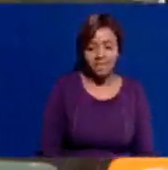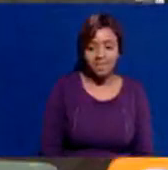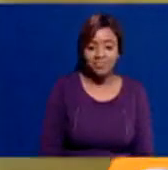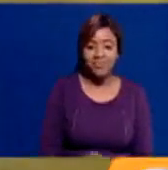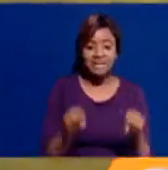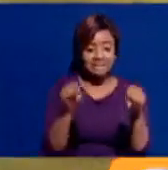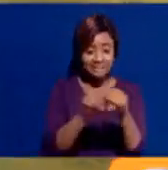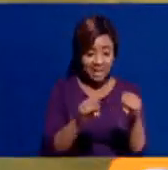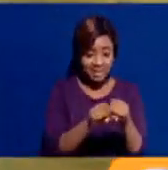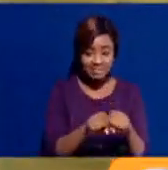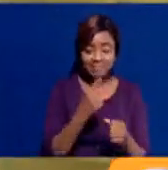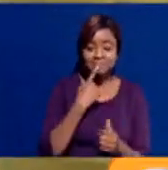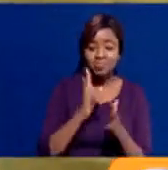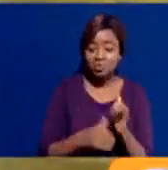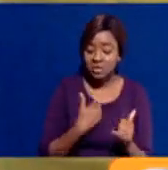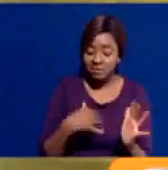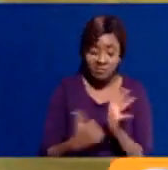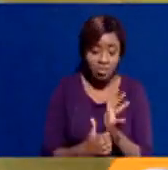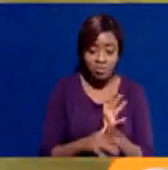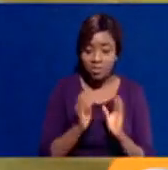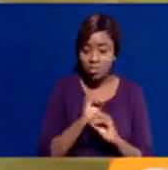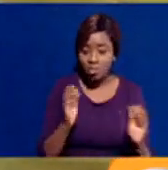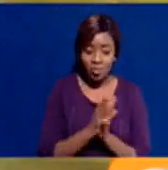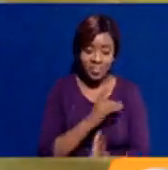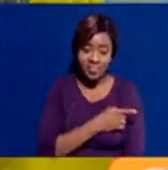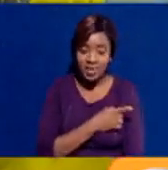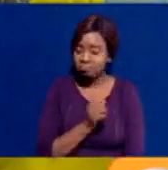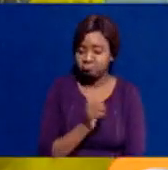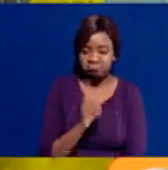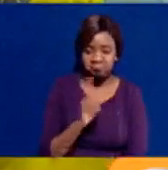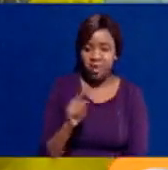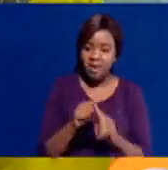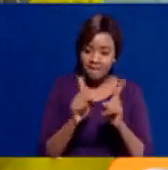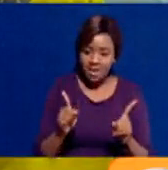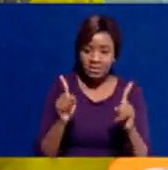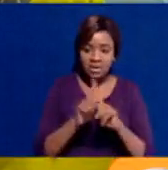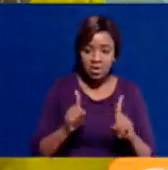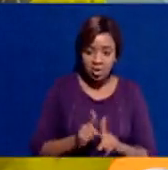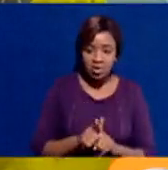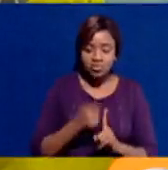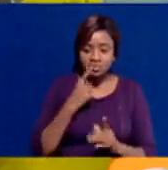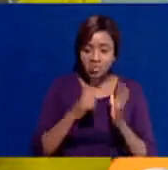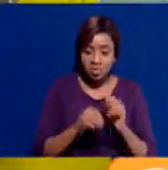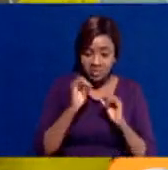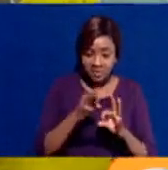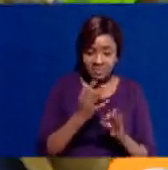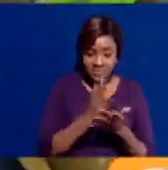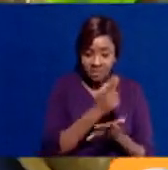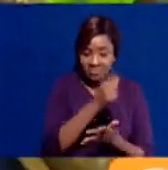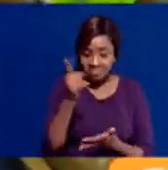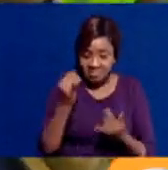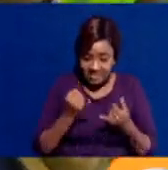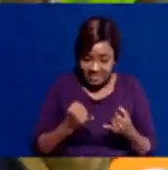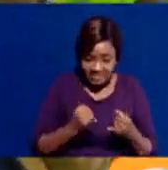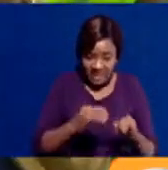Sakaja reiterated that he had no problem with Deputy President Rigathi Gachagua. He, however, told off those trying to arm twist him to respect